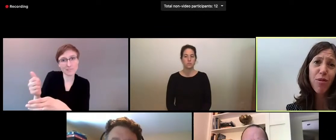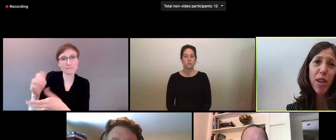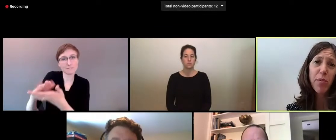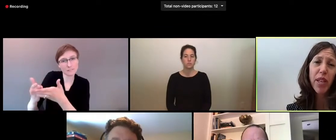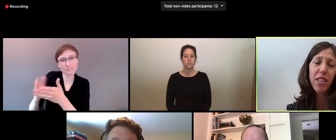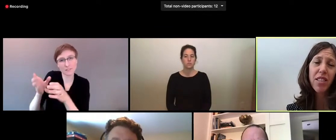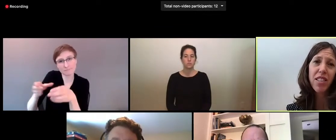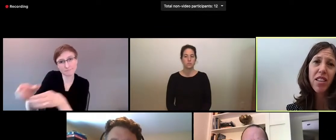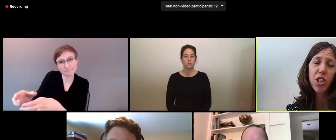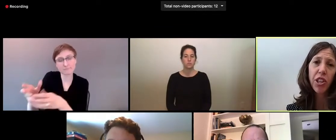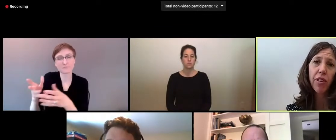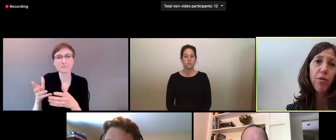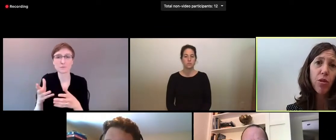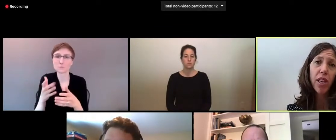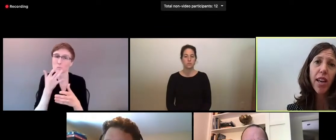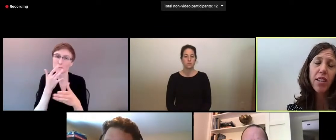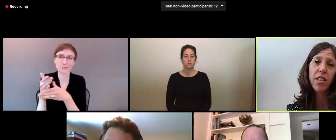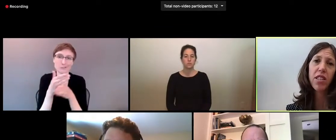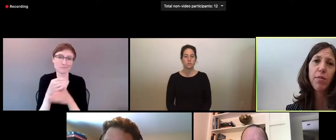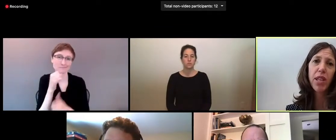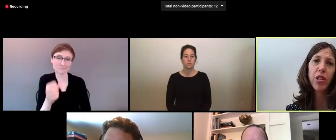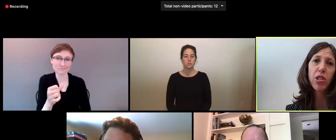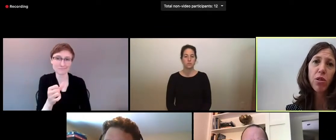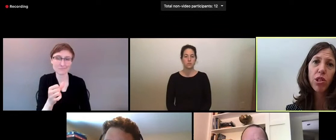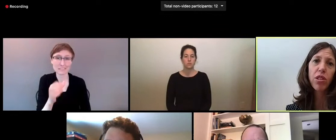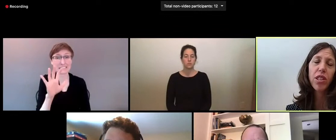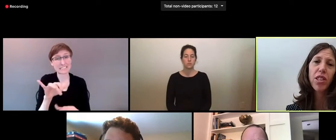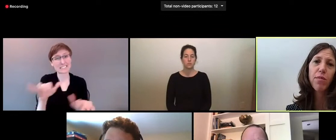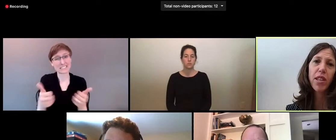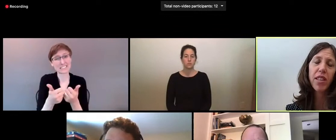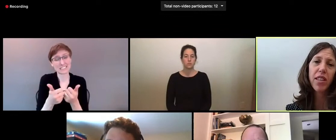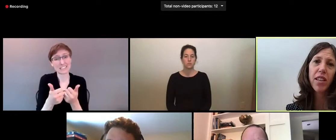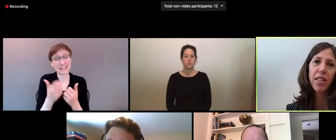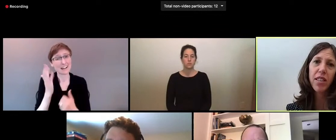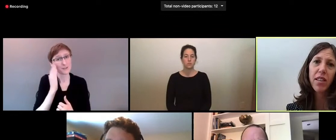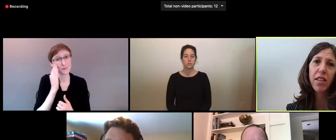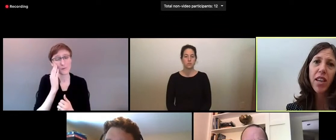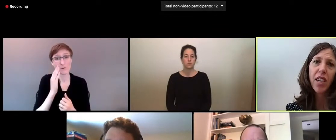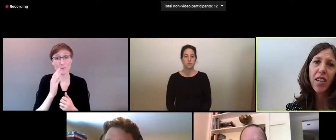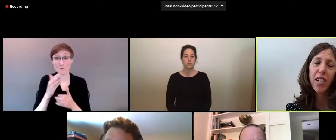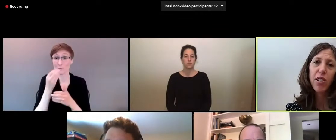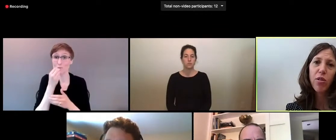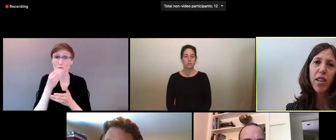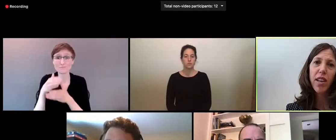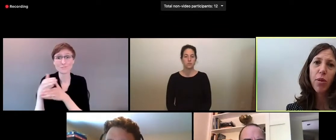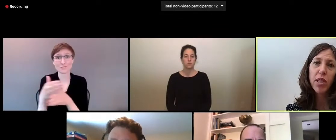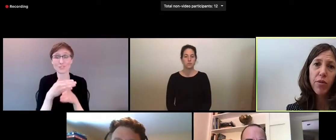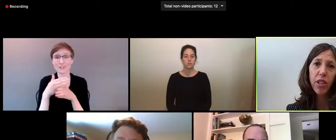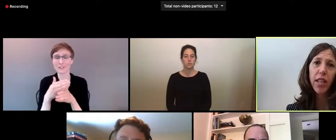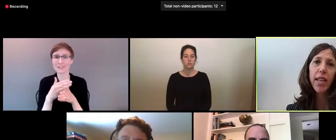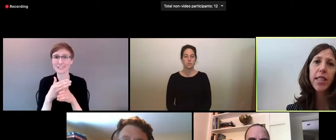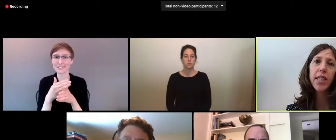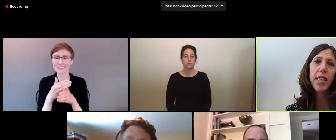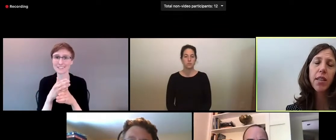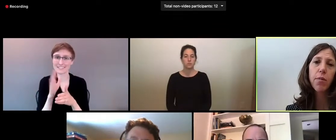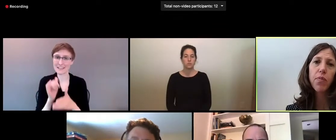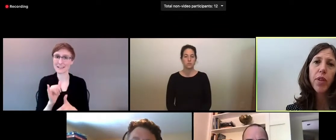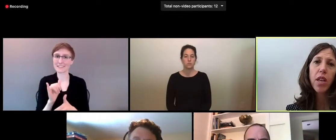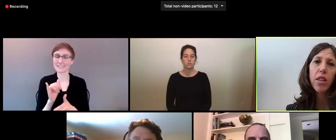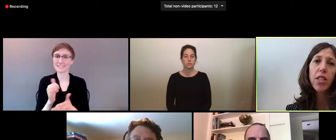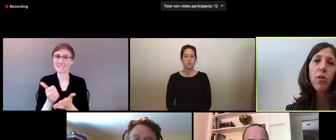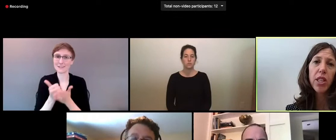It's tough, right? Because sharing food, again, is something very social, is something that it helps us feel